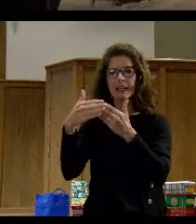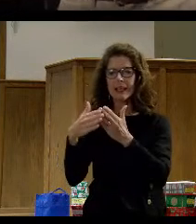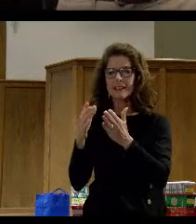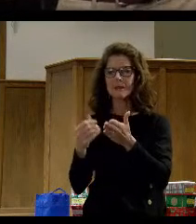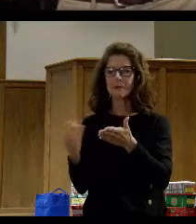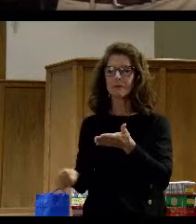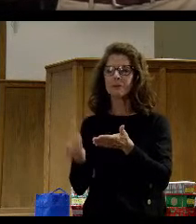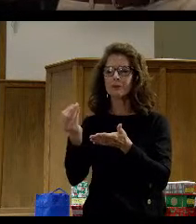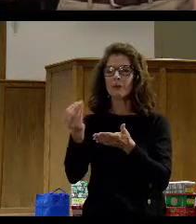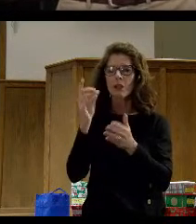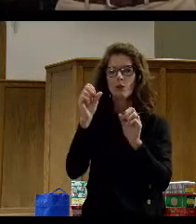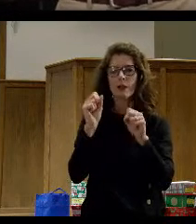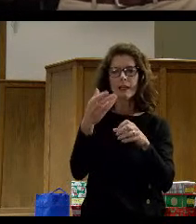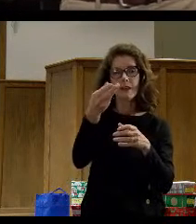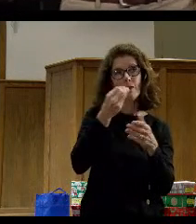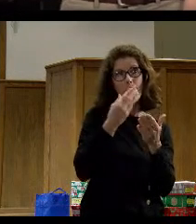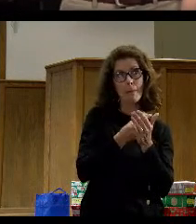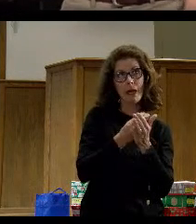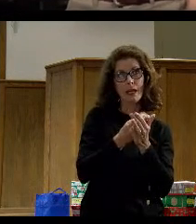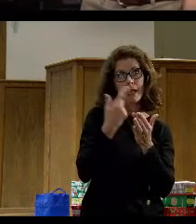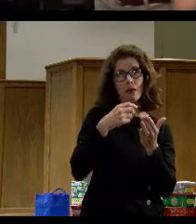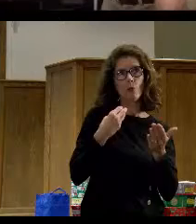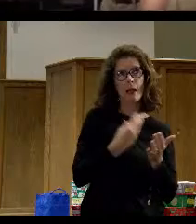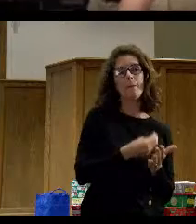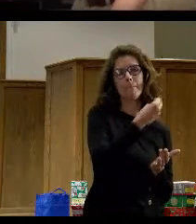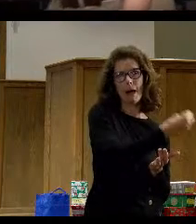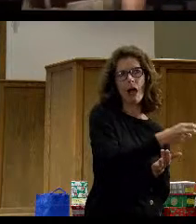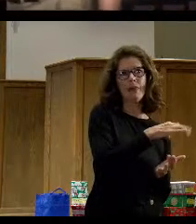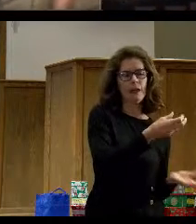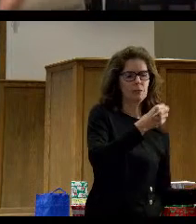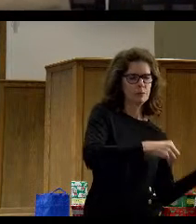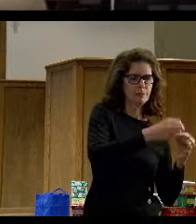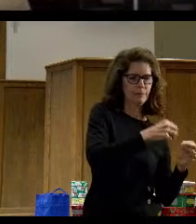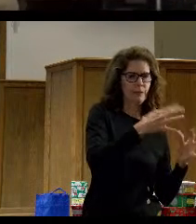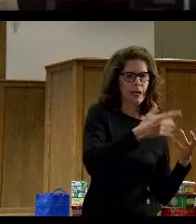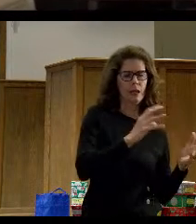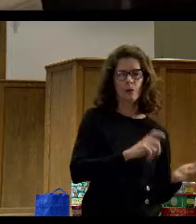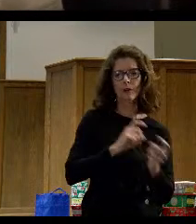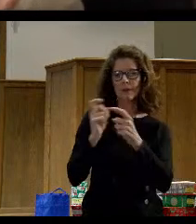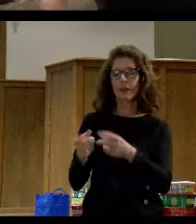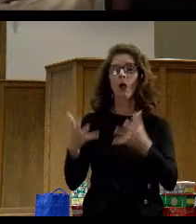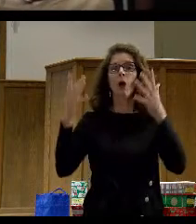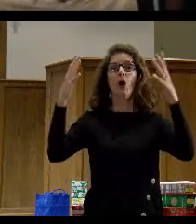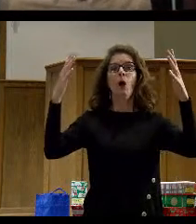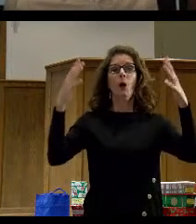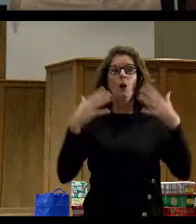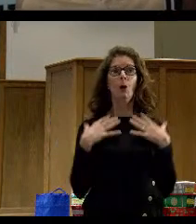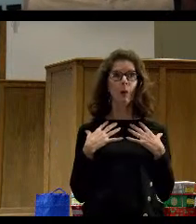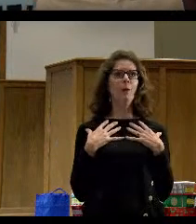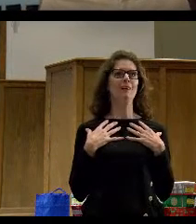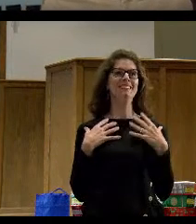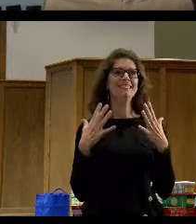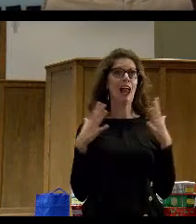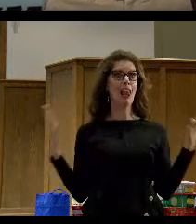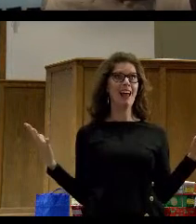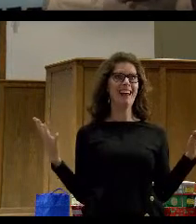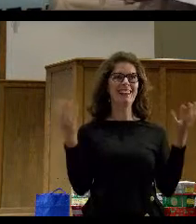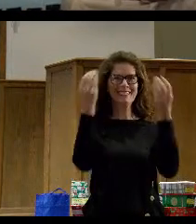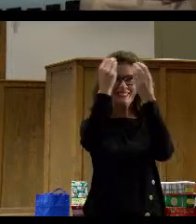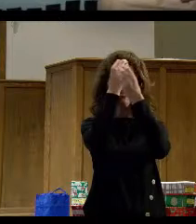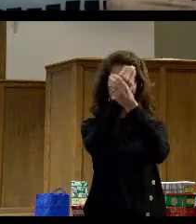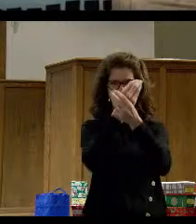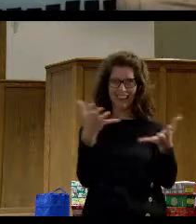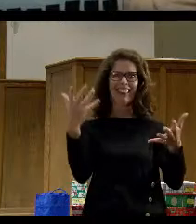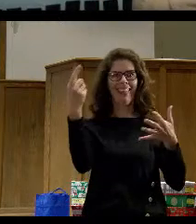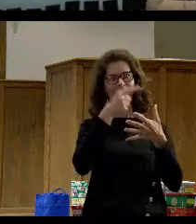those to the office by Sunday, November 29th. Whew, that is a lot of information, but all of it is available